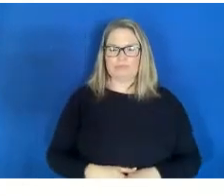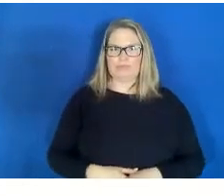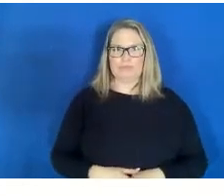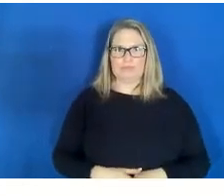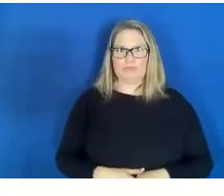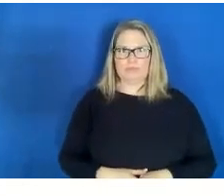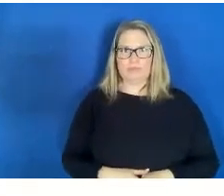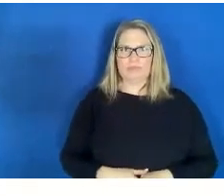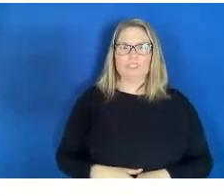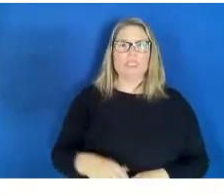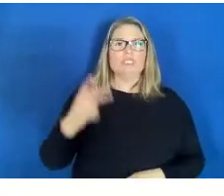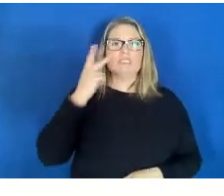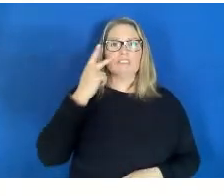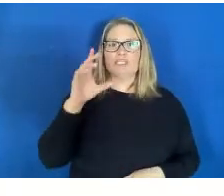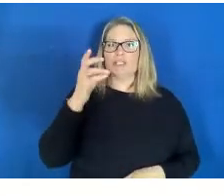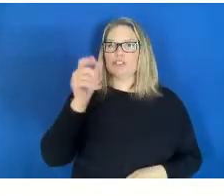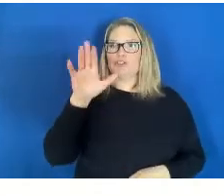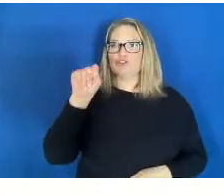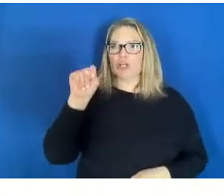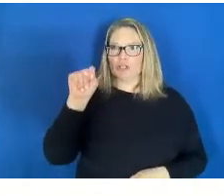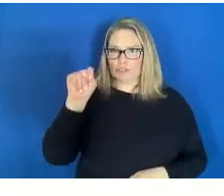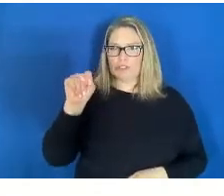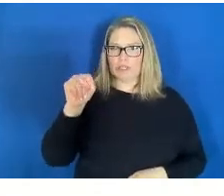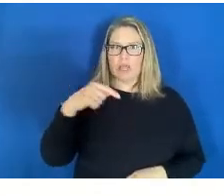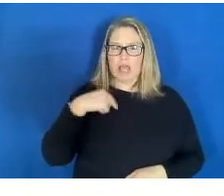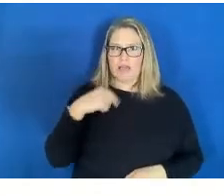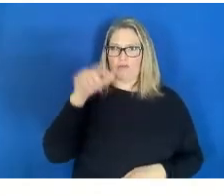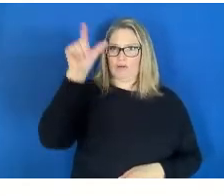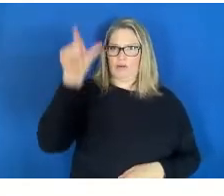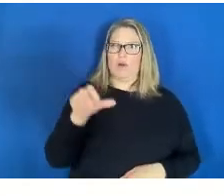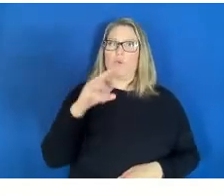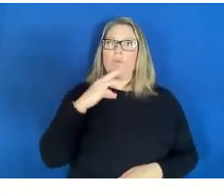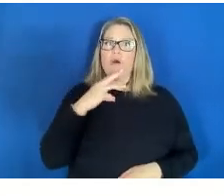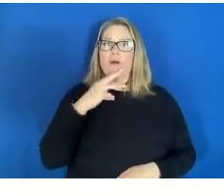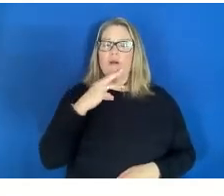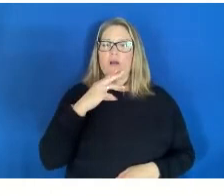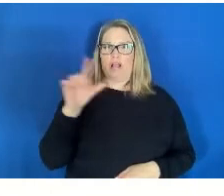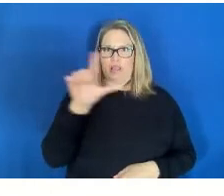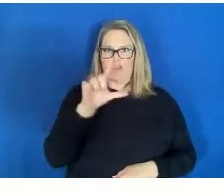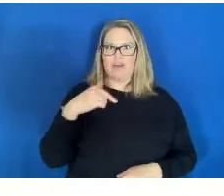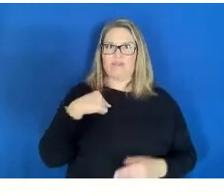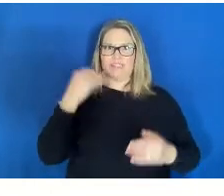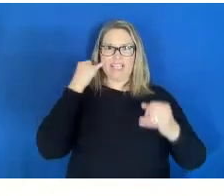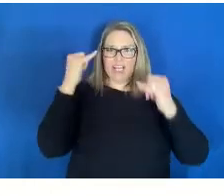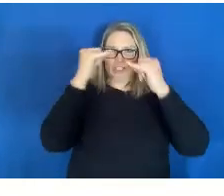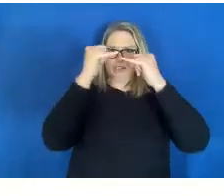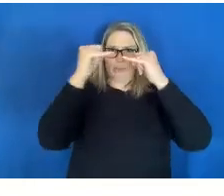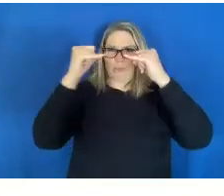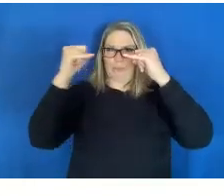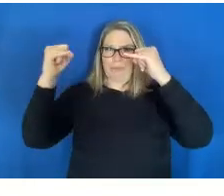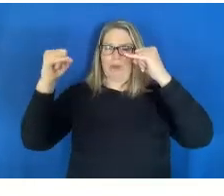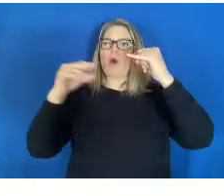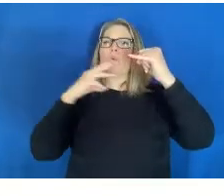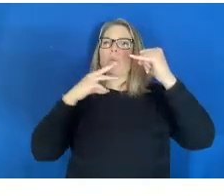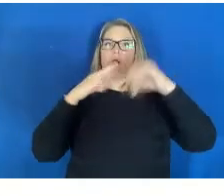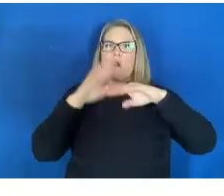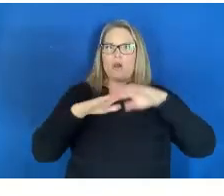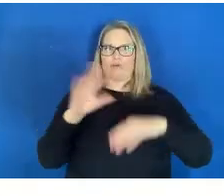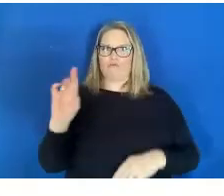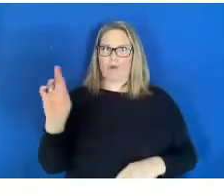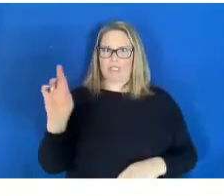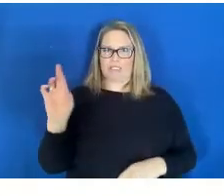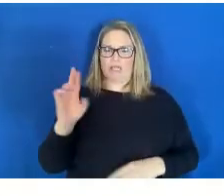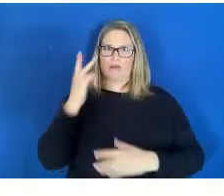The chart is split vertically with measured water levels on the left and of the dotted line and forecasted water levels on the right.